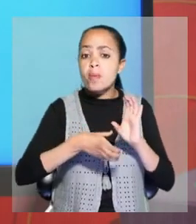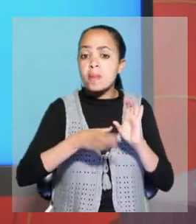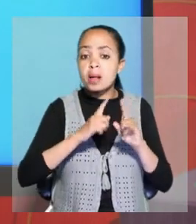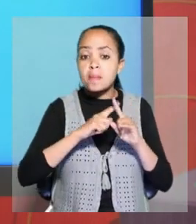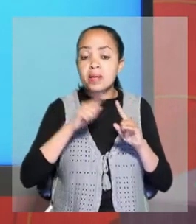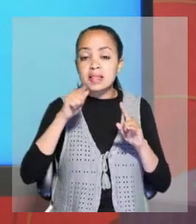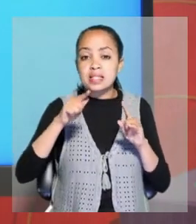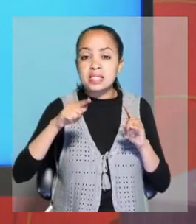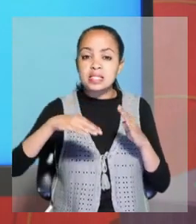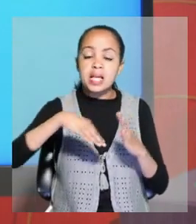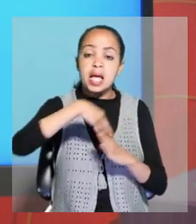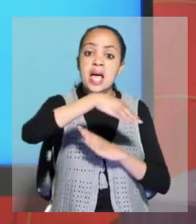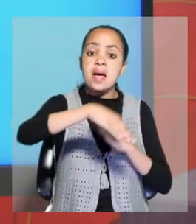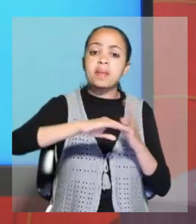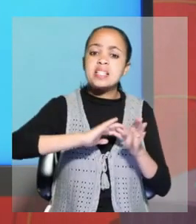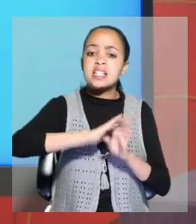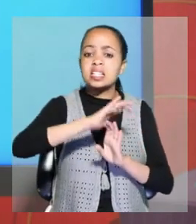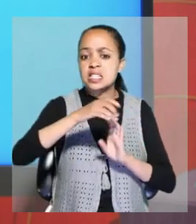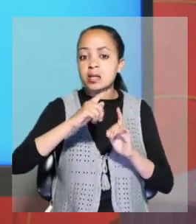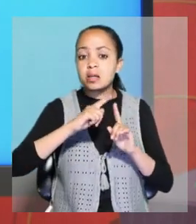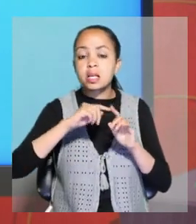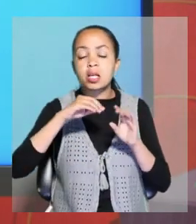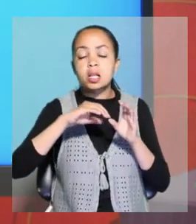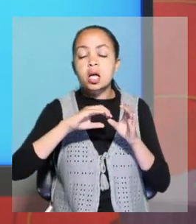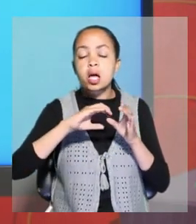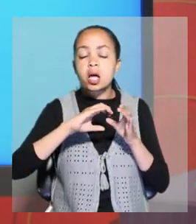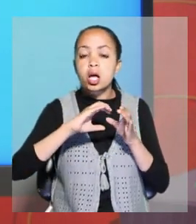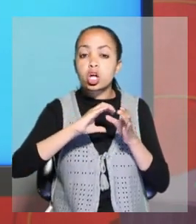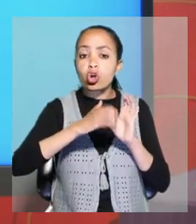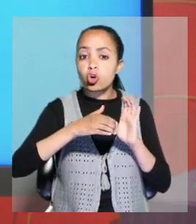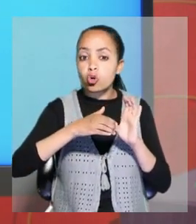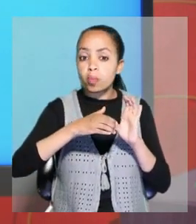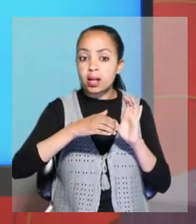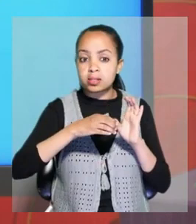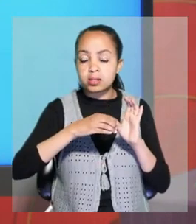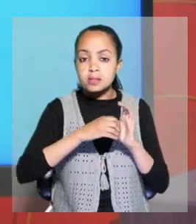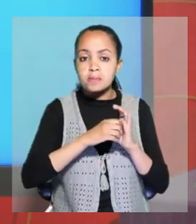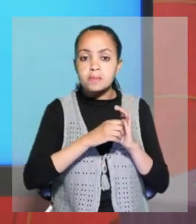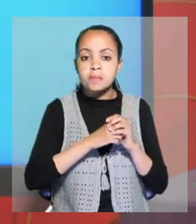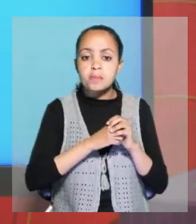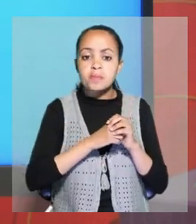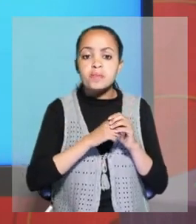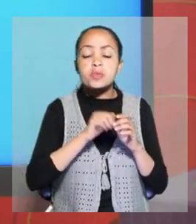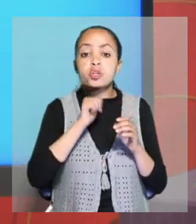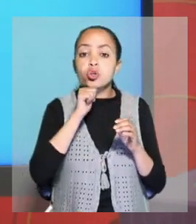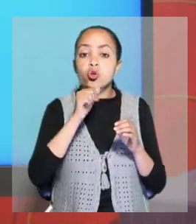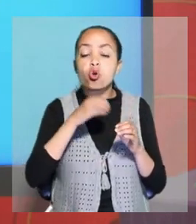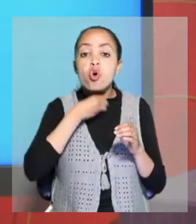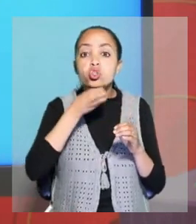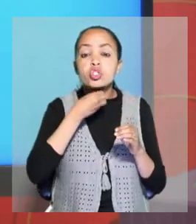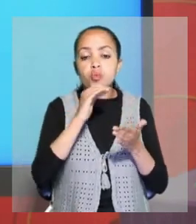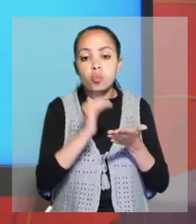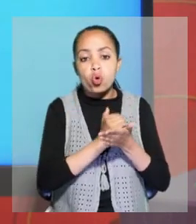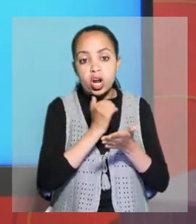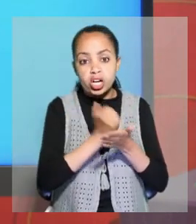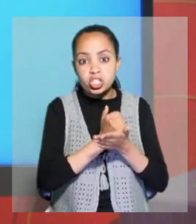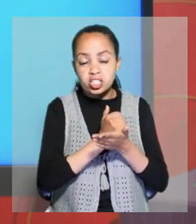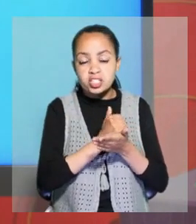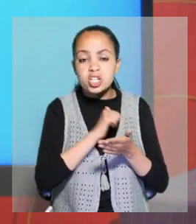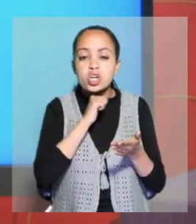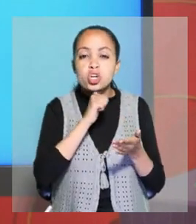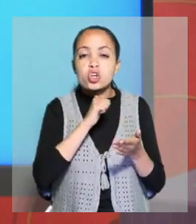is a bundle chase with a chloroplast and no thylakoid. No oxygen production,